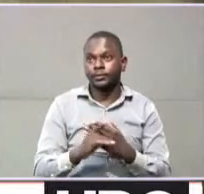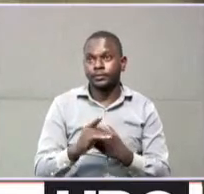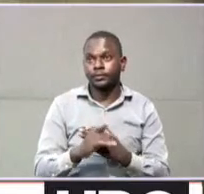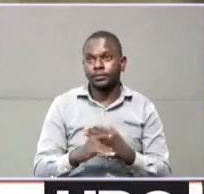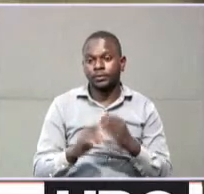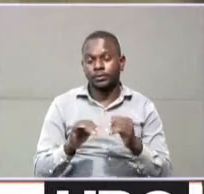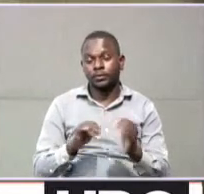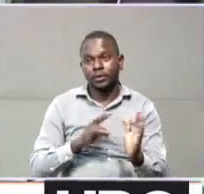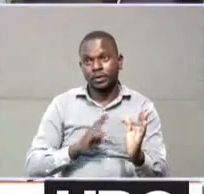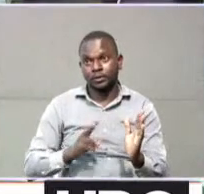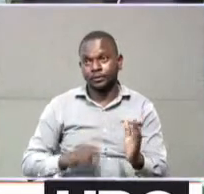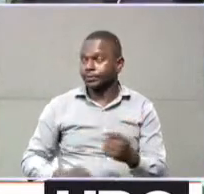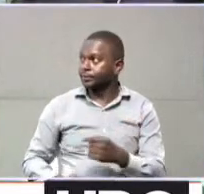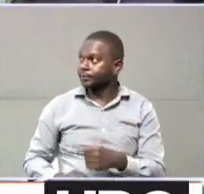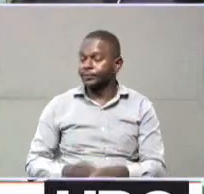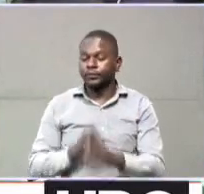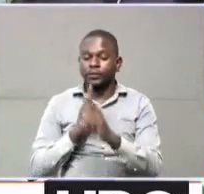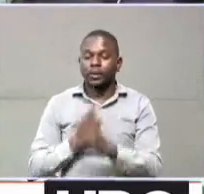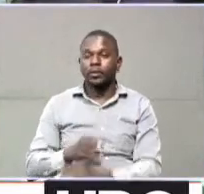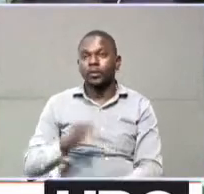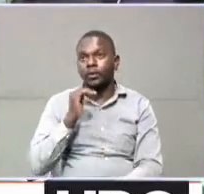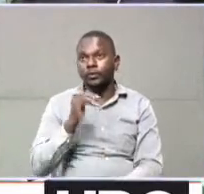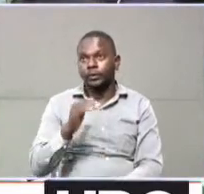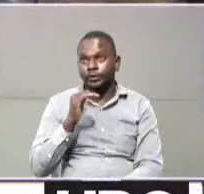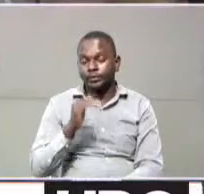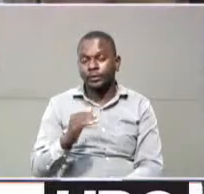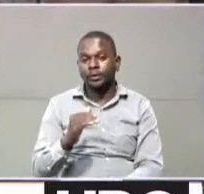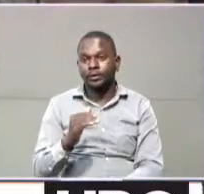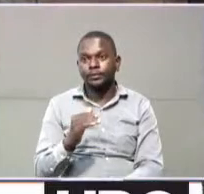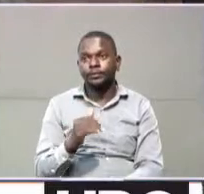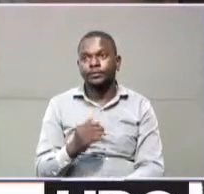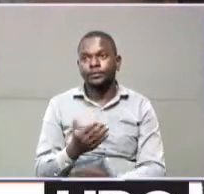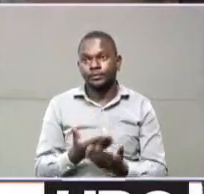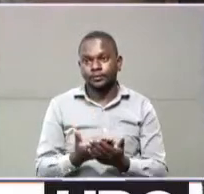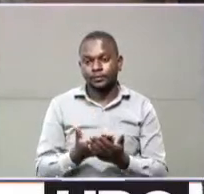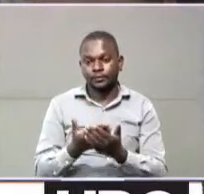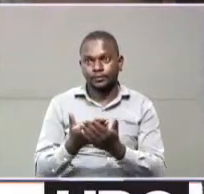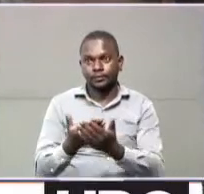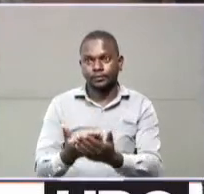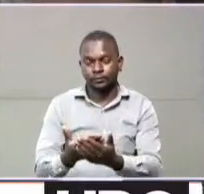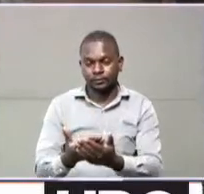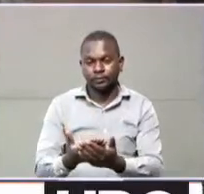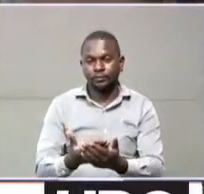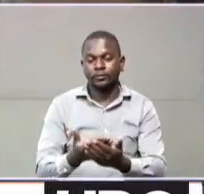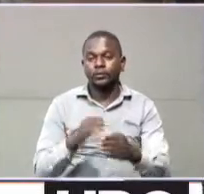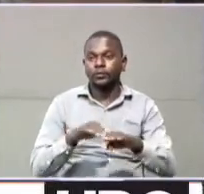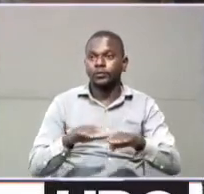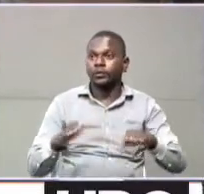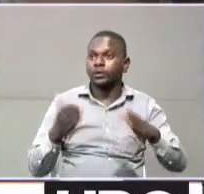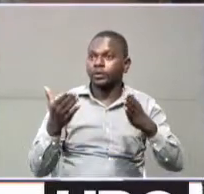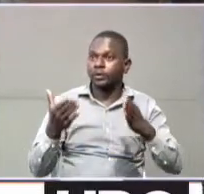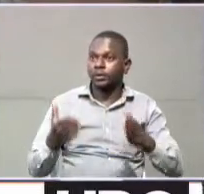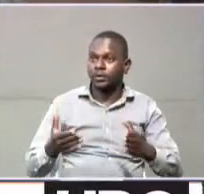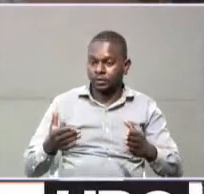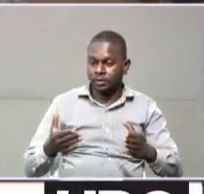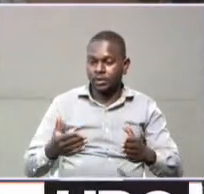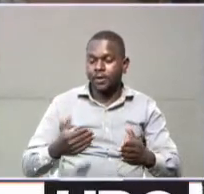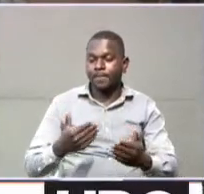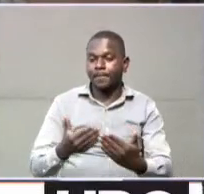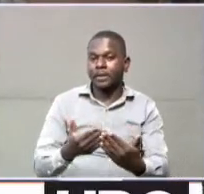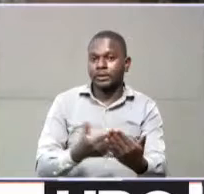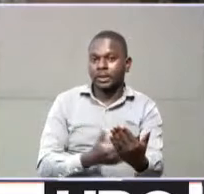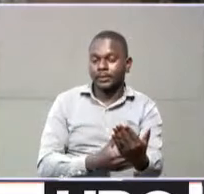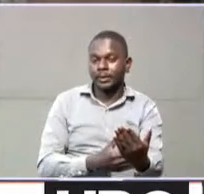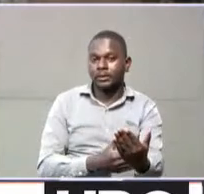you can read it our writing our speaker i beg play on table my